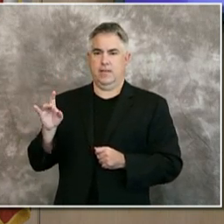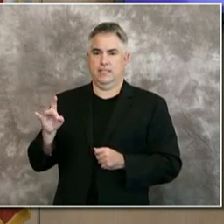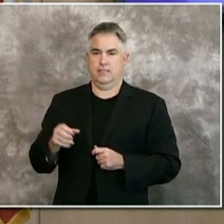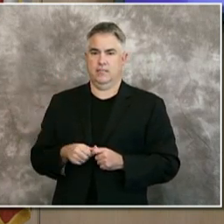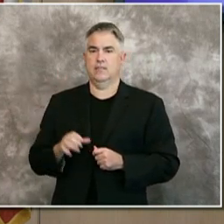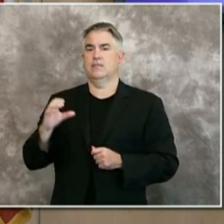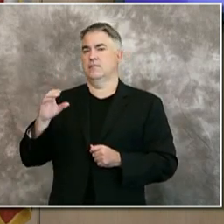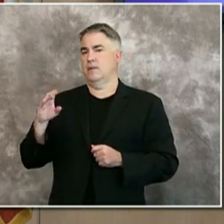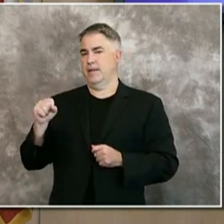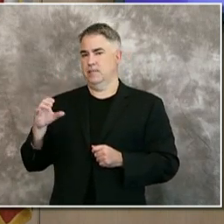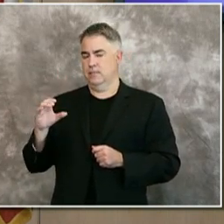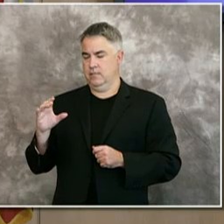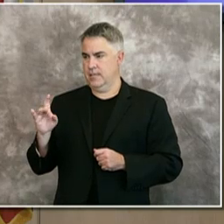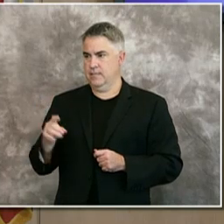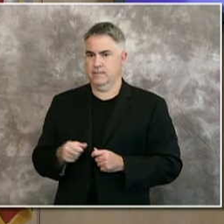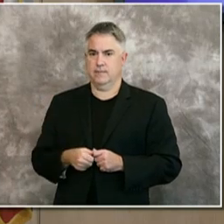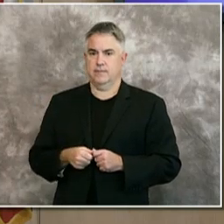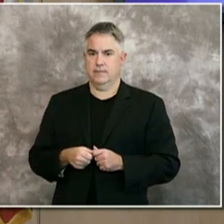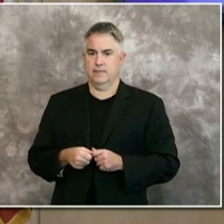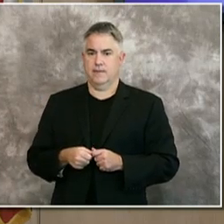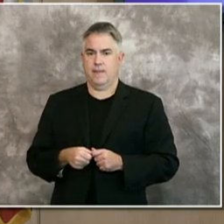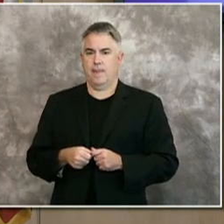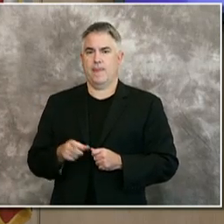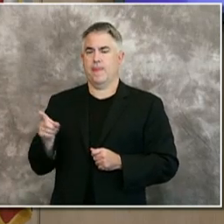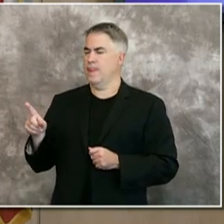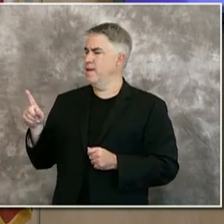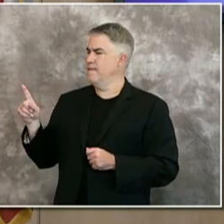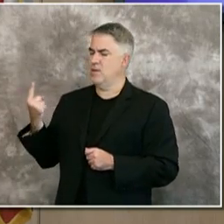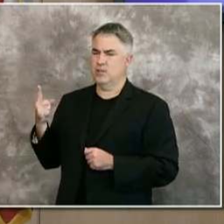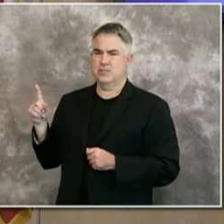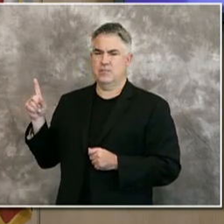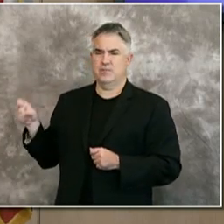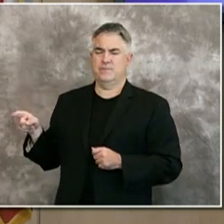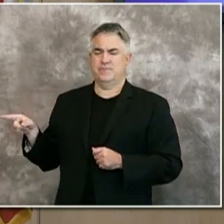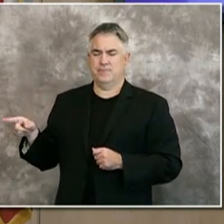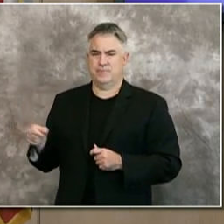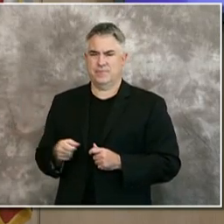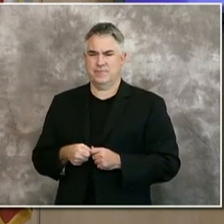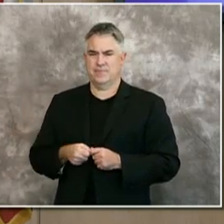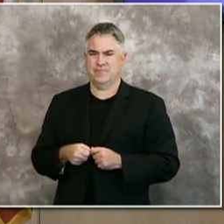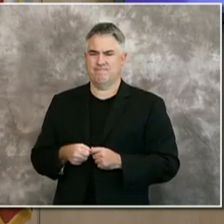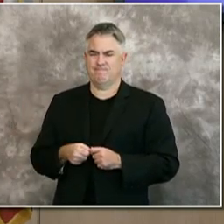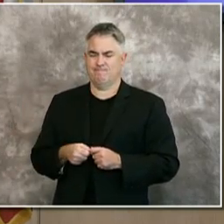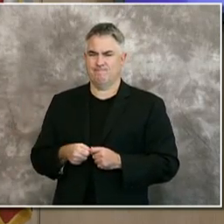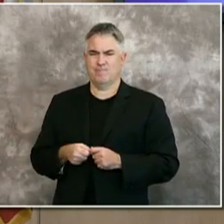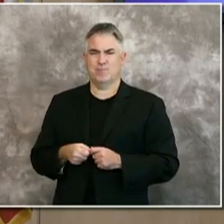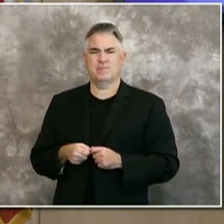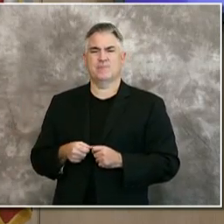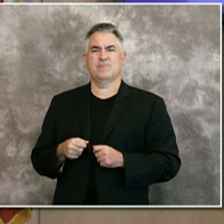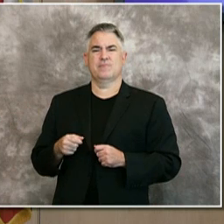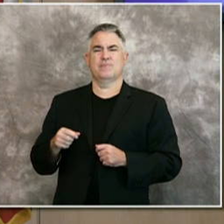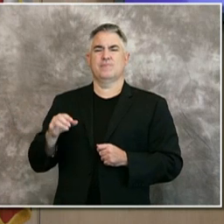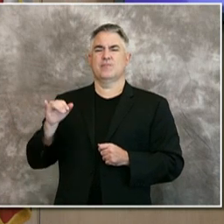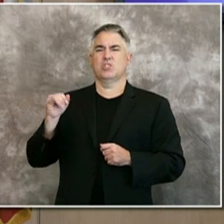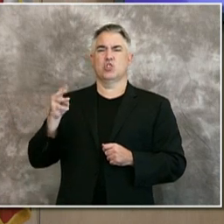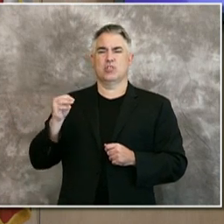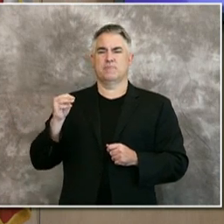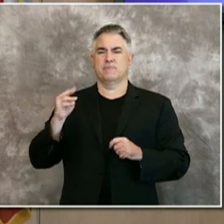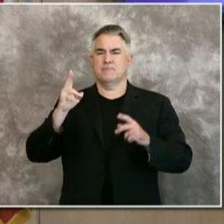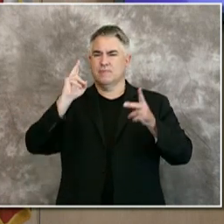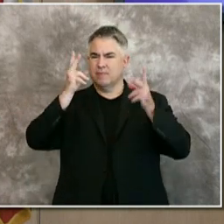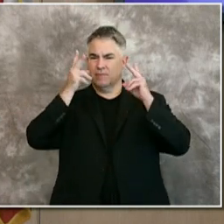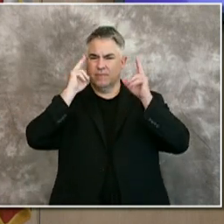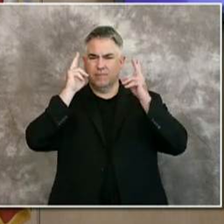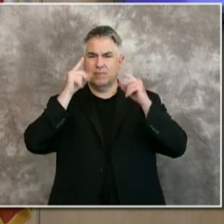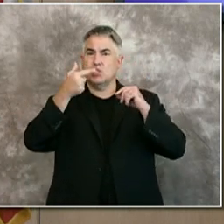Yes, I have two questions. The first is we've received a lot of questions from our viewers about why gyms, hair, nail salons, and spas can remain open.